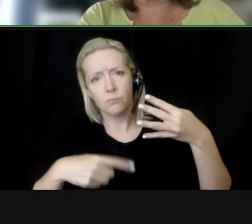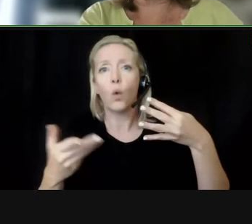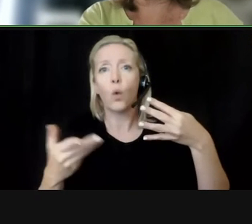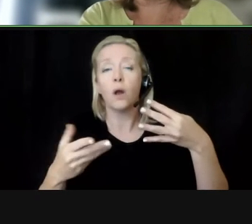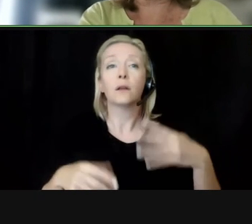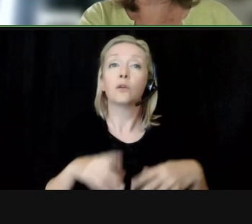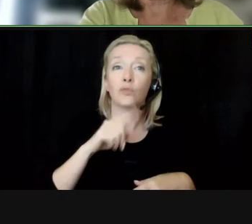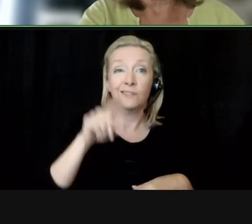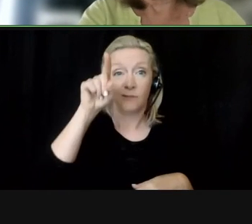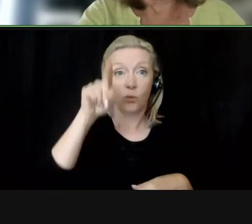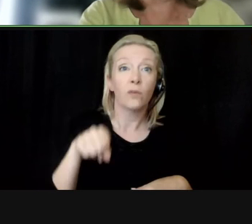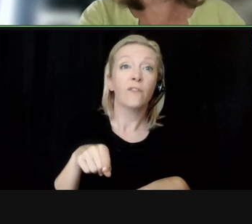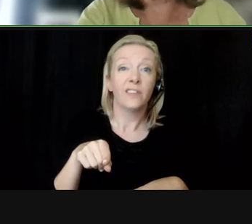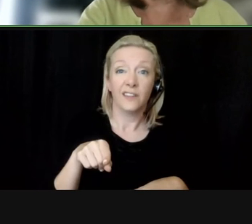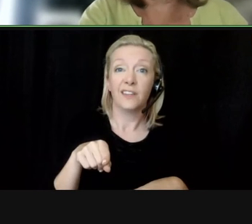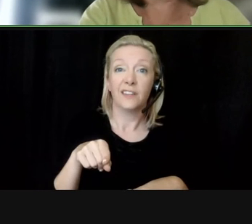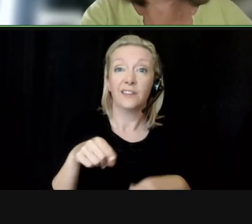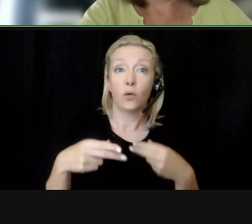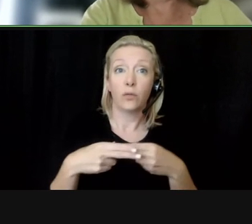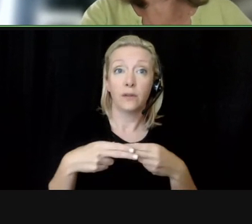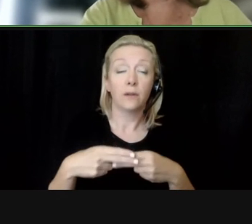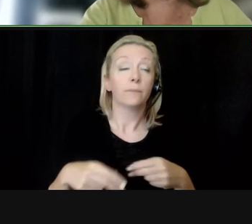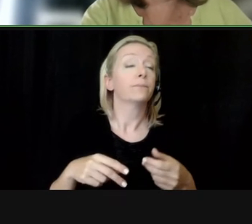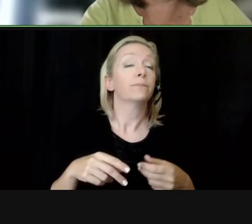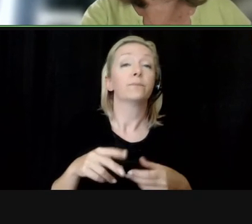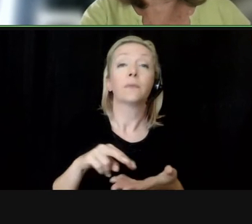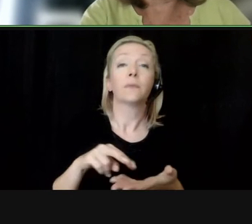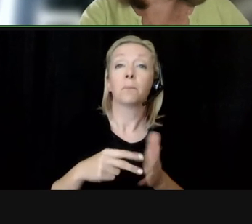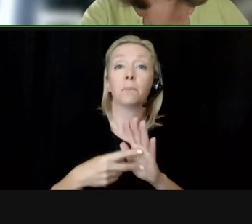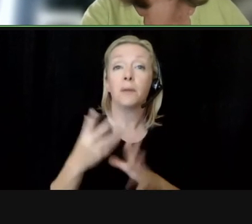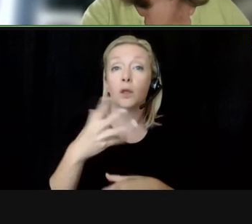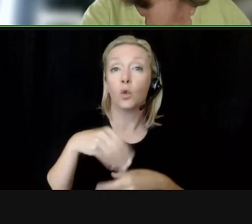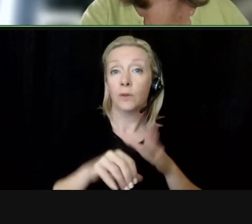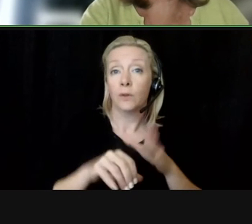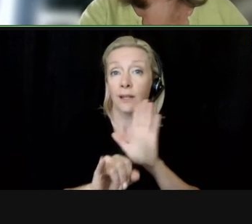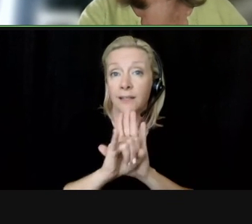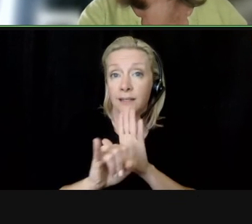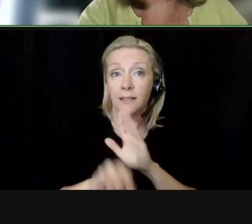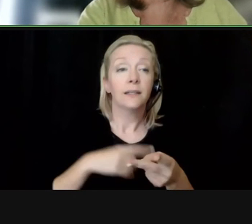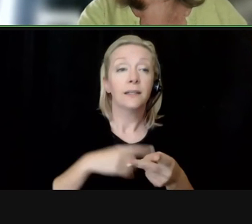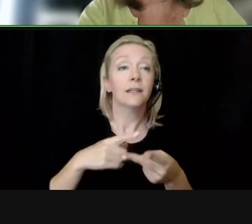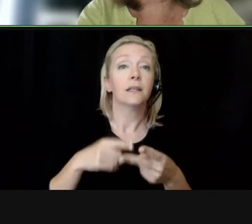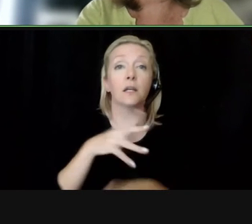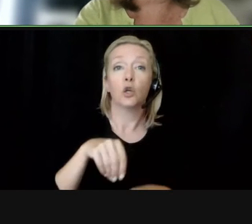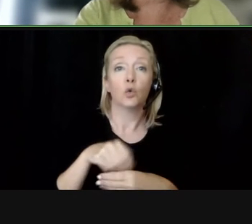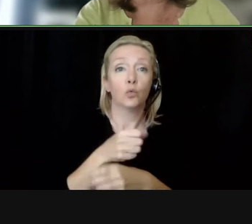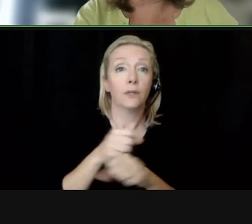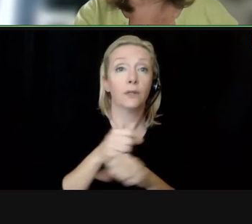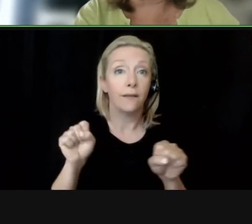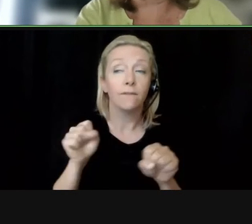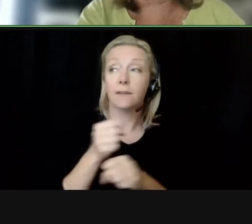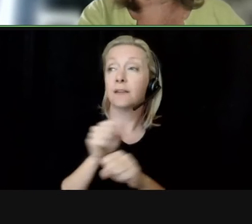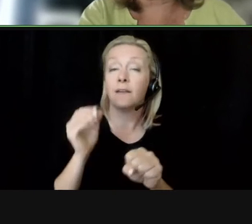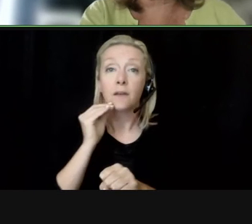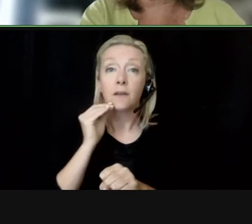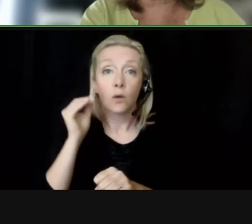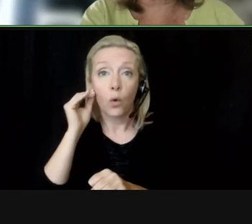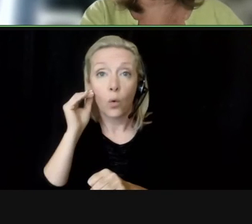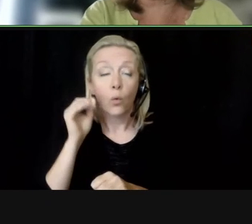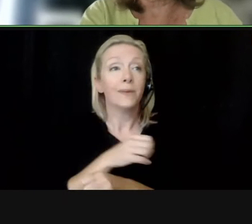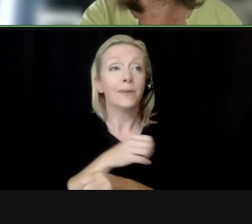all these things: identity, safety, how safe they feel in their home, how safe they feel